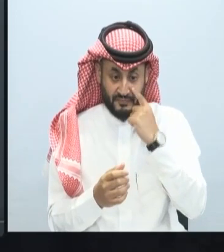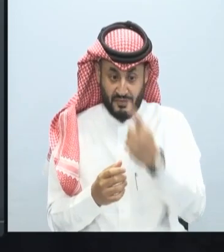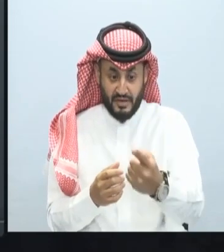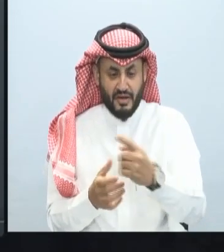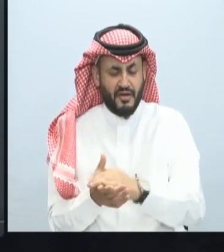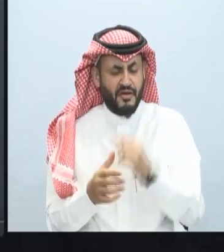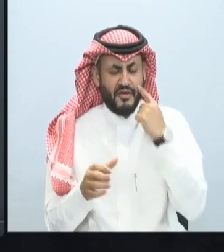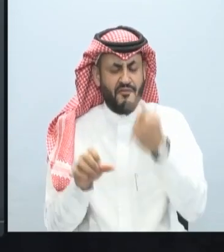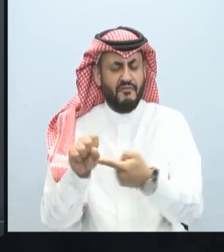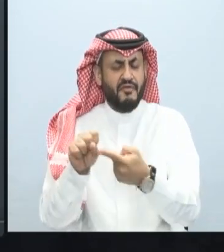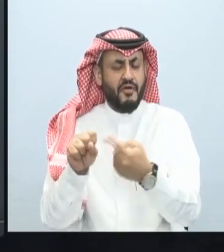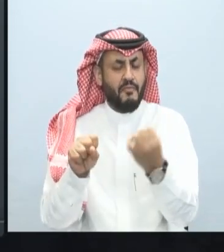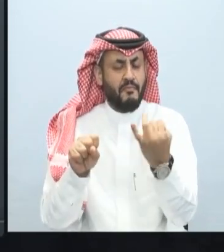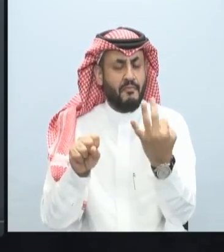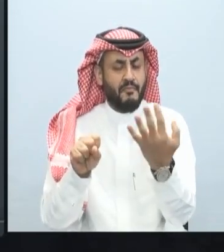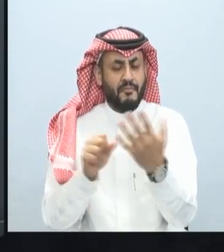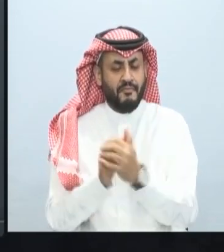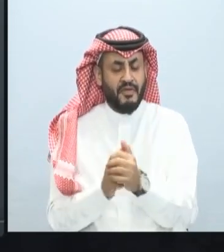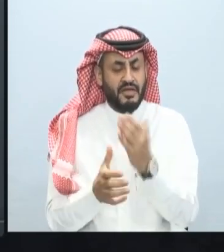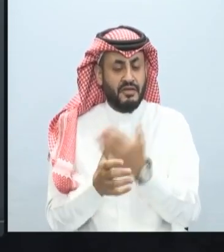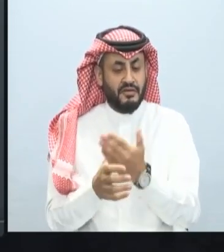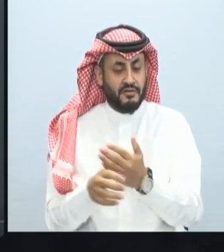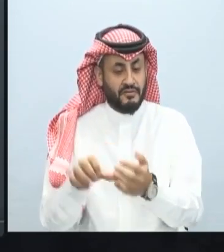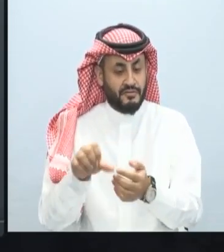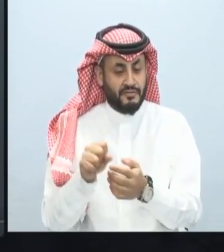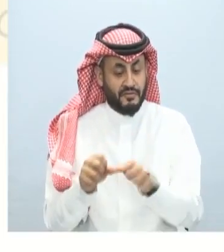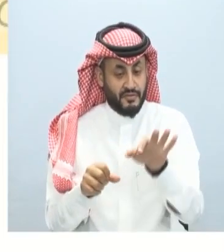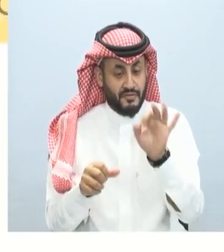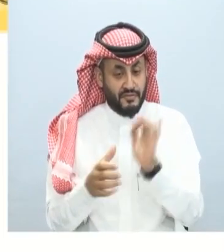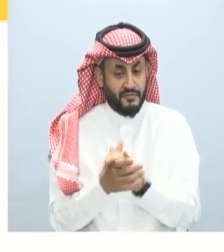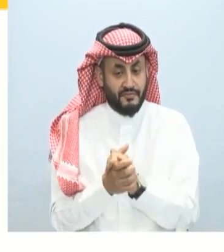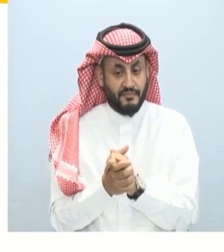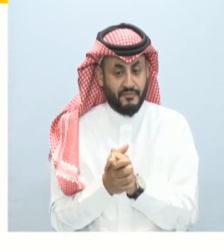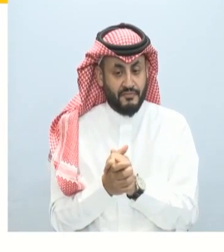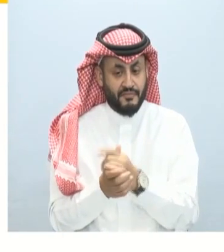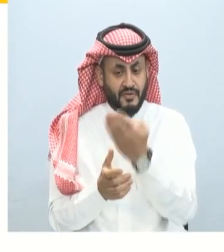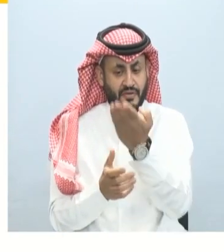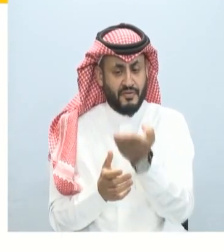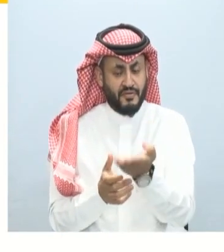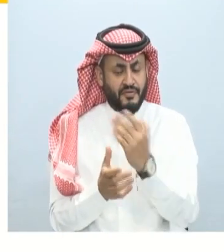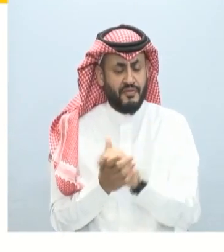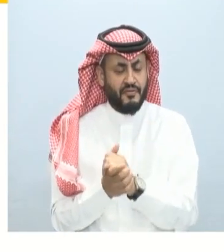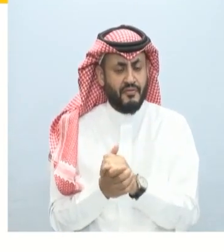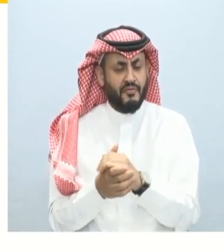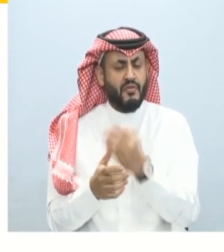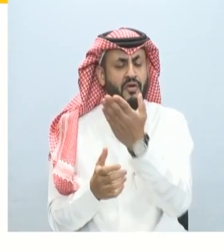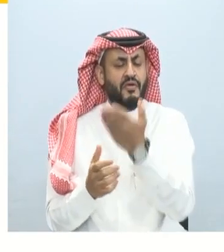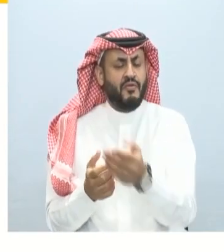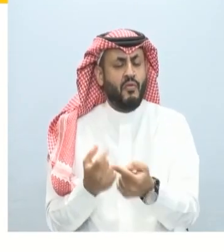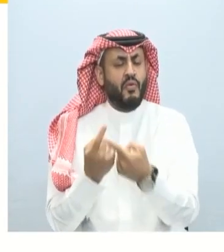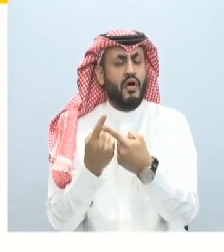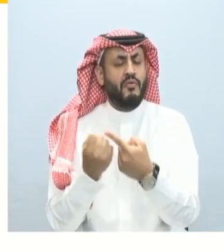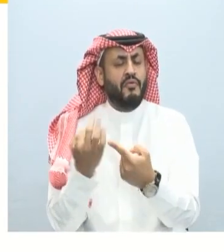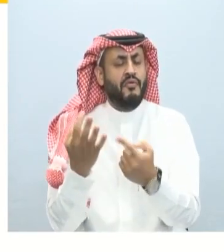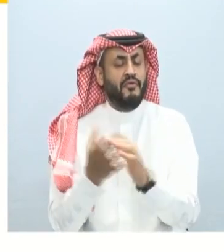the S in predators. Why? Because if you choose, we have your other or others. Which one can you use?